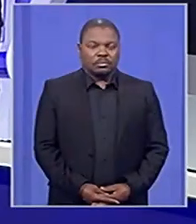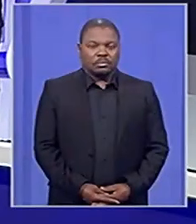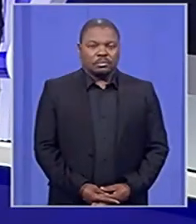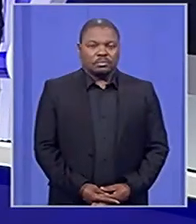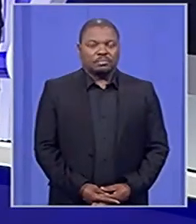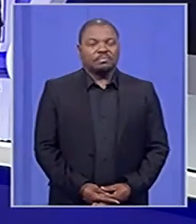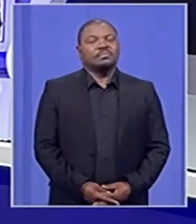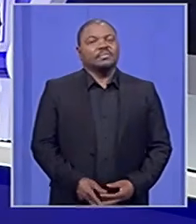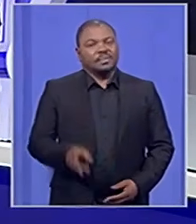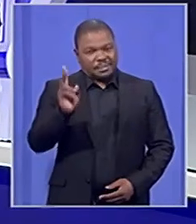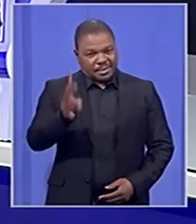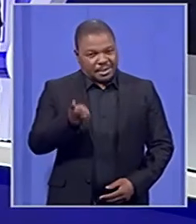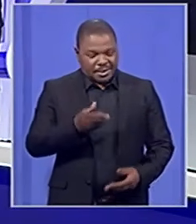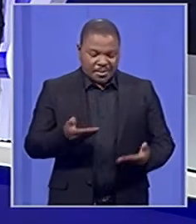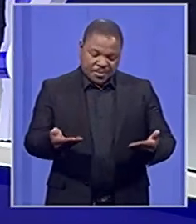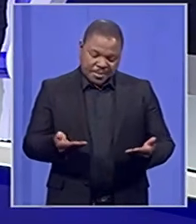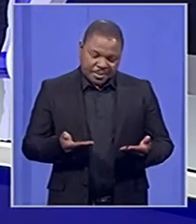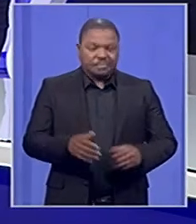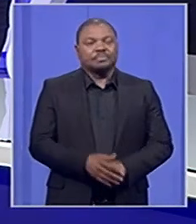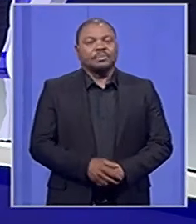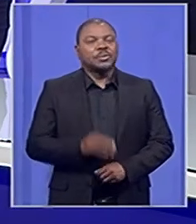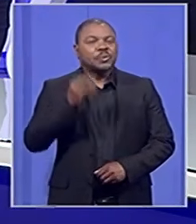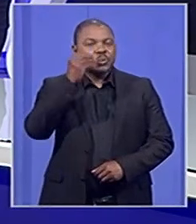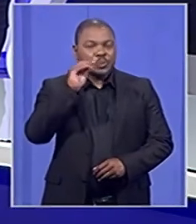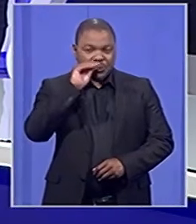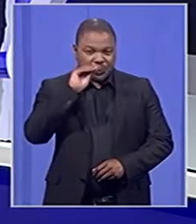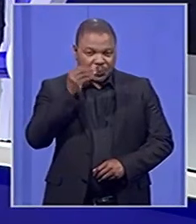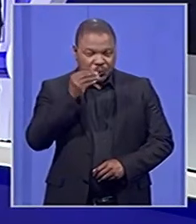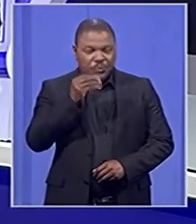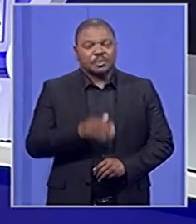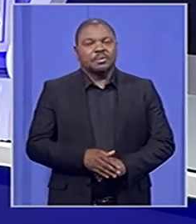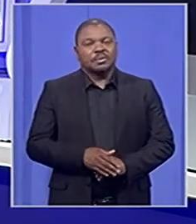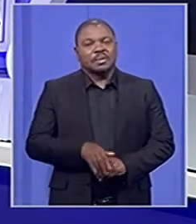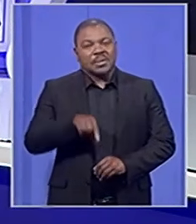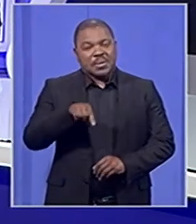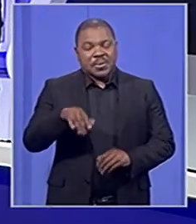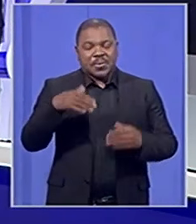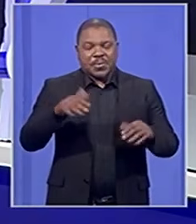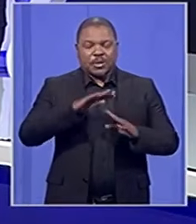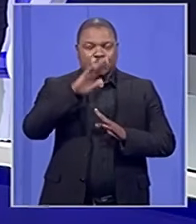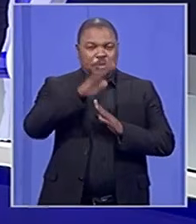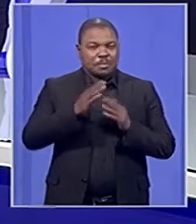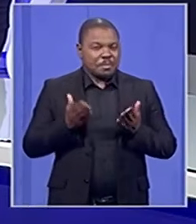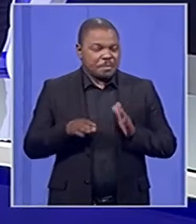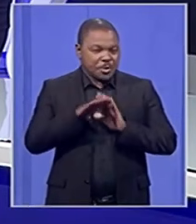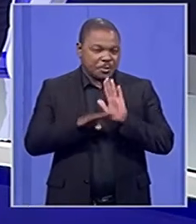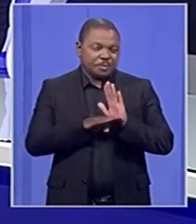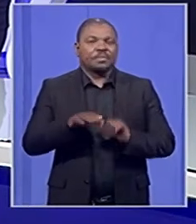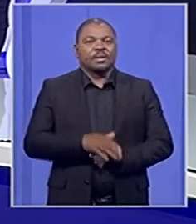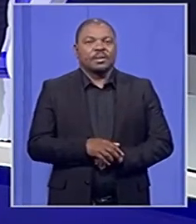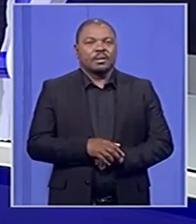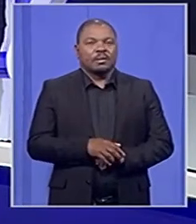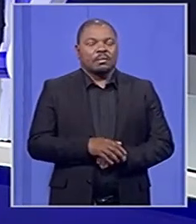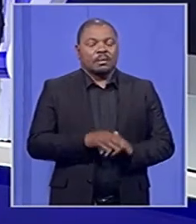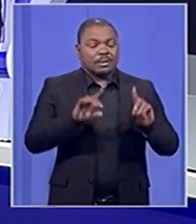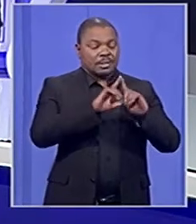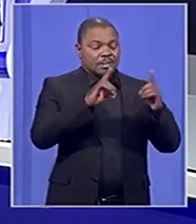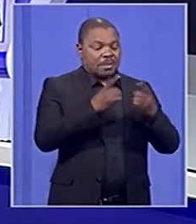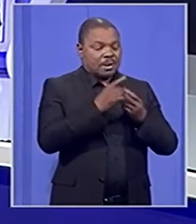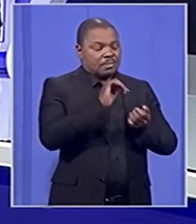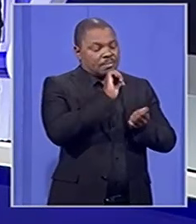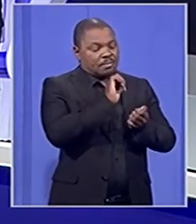Beso re boetse re la amoela hape mokgahlelo kwa bobedi wa ditaba tsa Sesotho kwano tshebeletsong ya mantlha. Ha re atela pele re bona jwalo ha lefapha la toka le